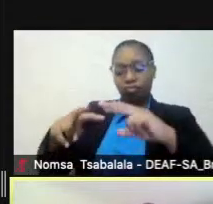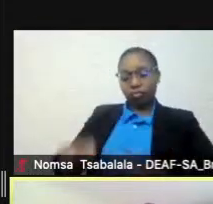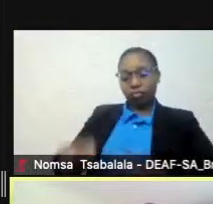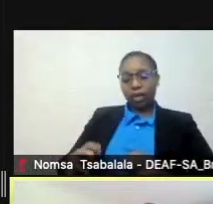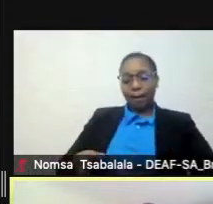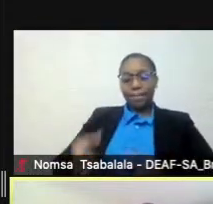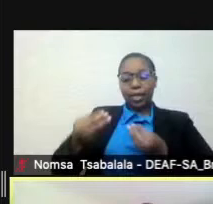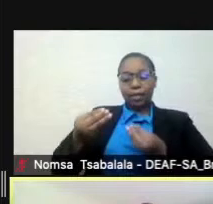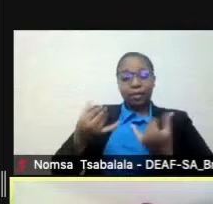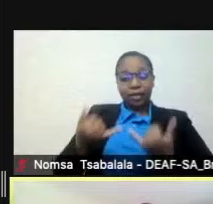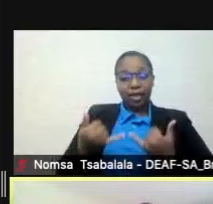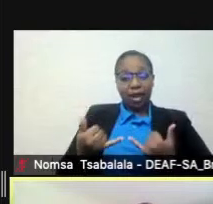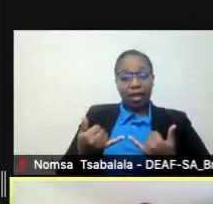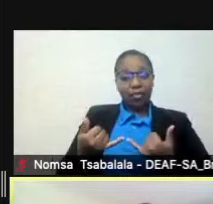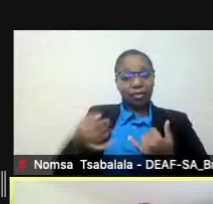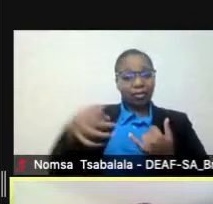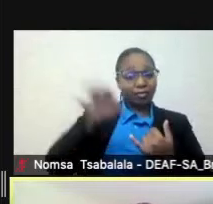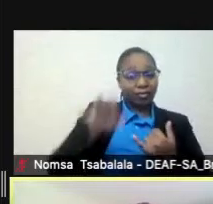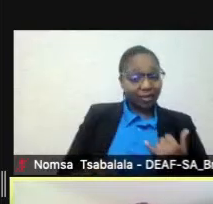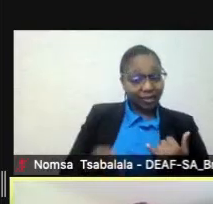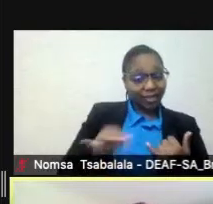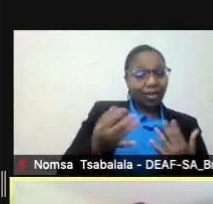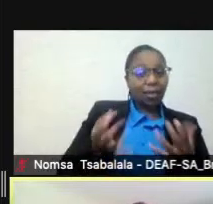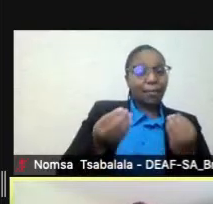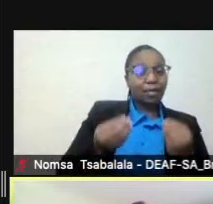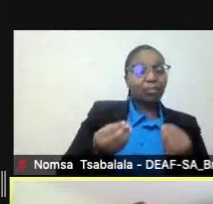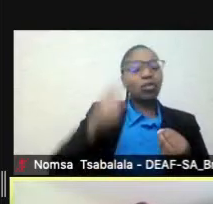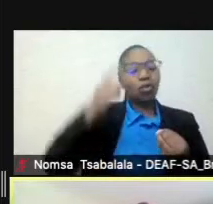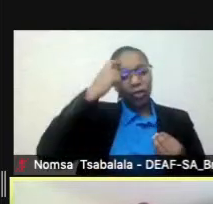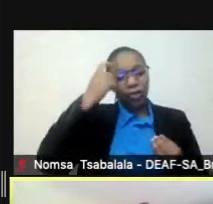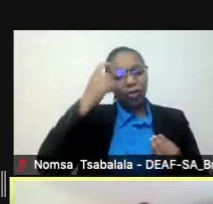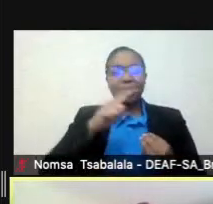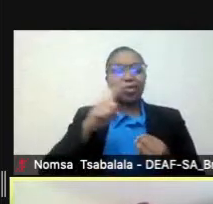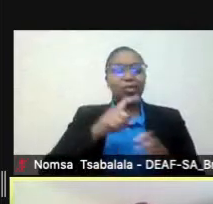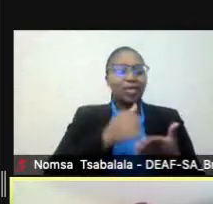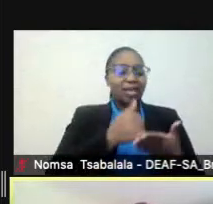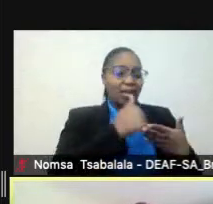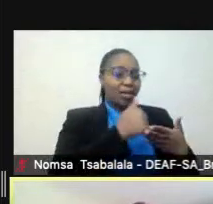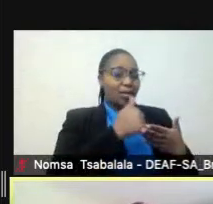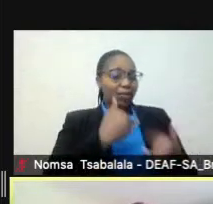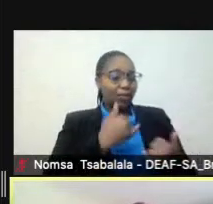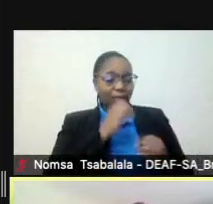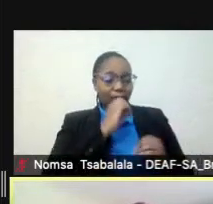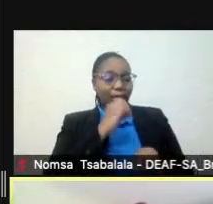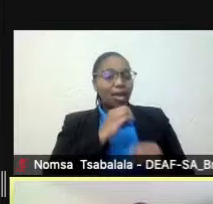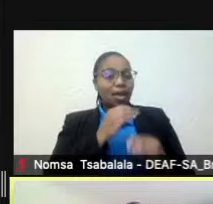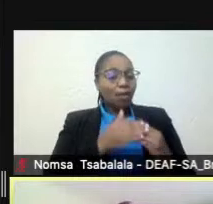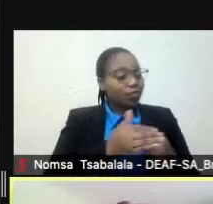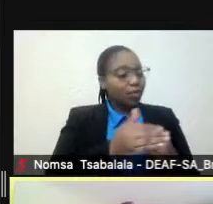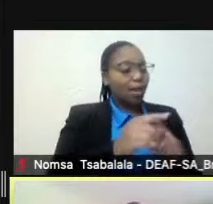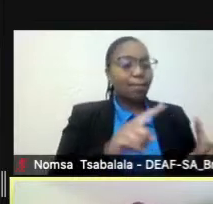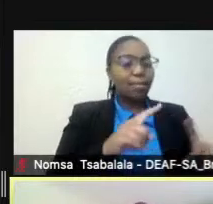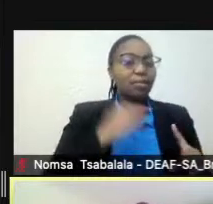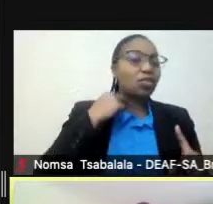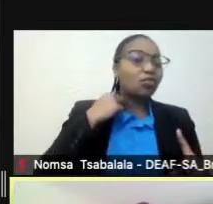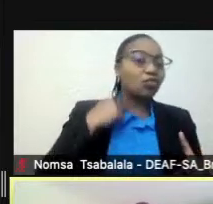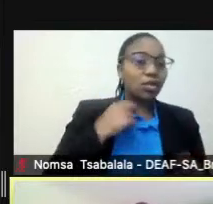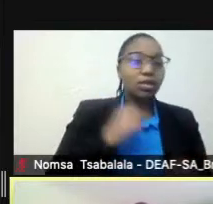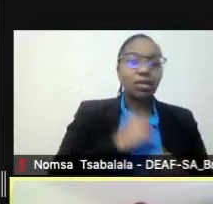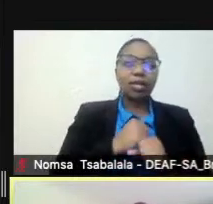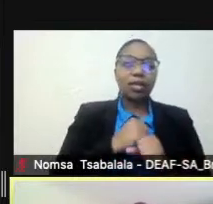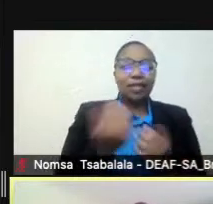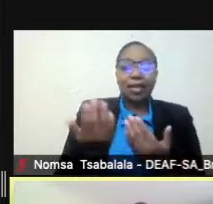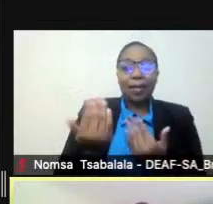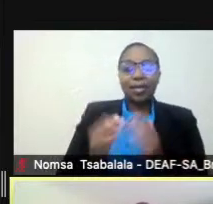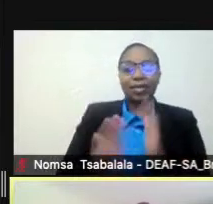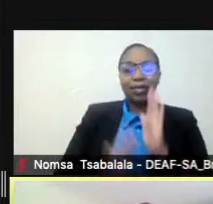metrics we thought would be less useful going forward, but unfortunately we didn't expect the increases quite so soon, and